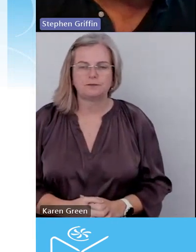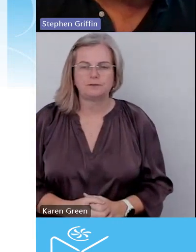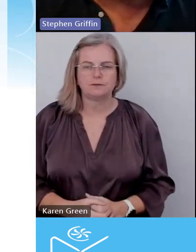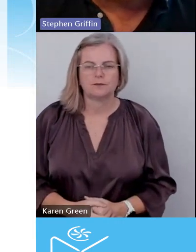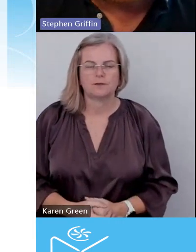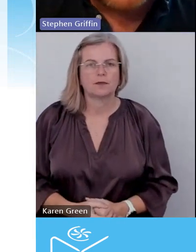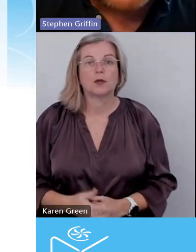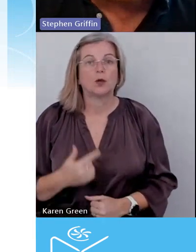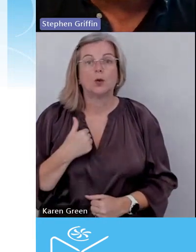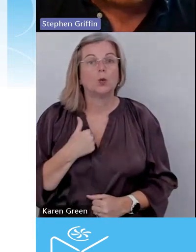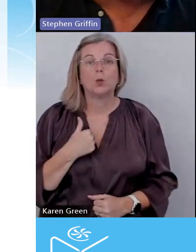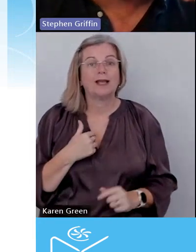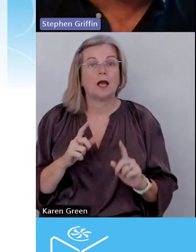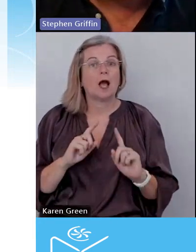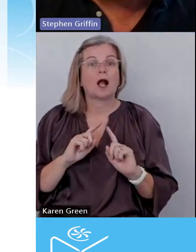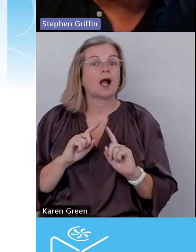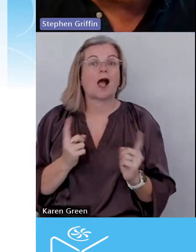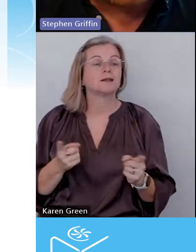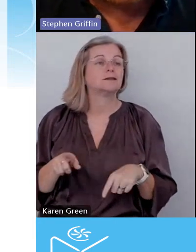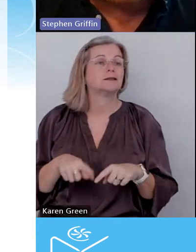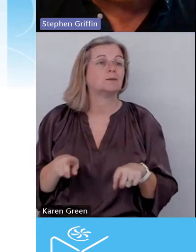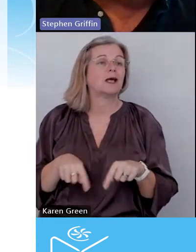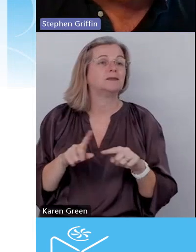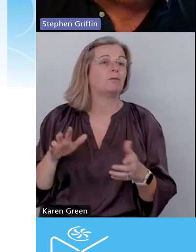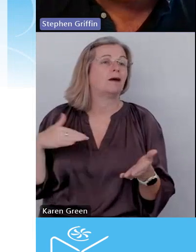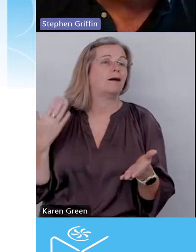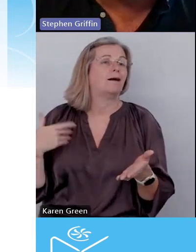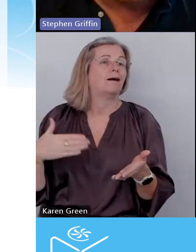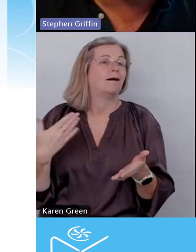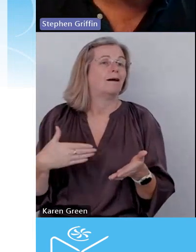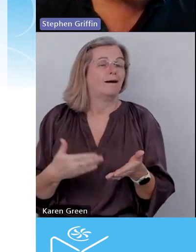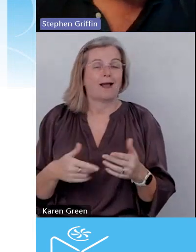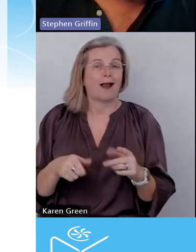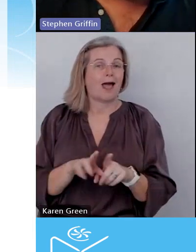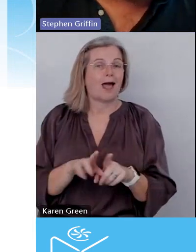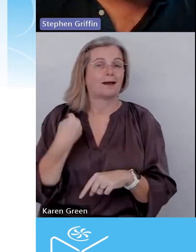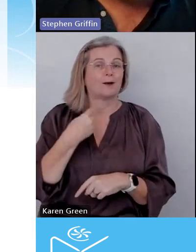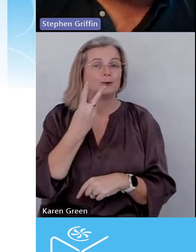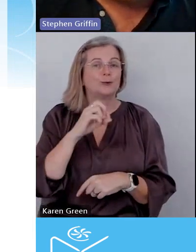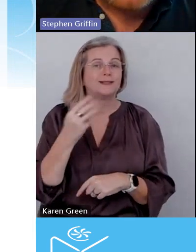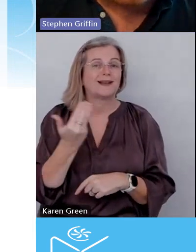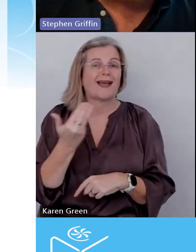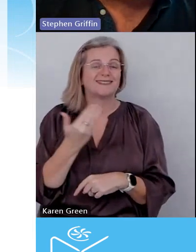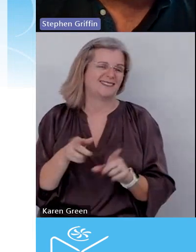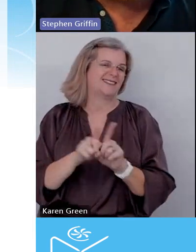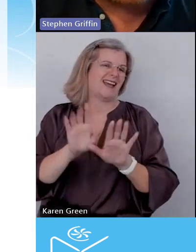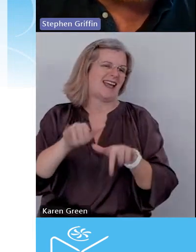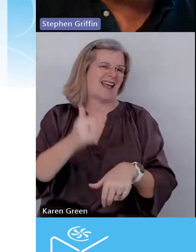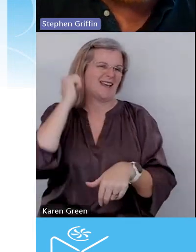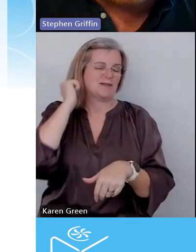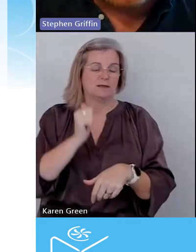complacent and relate back to normal as things were in 2019, because we have both our pandemic